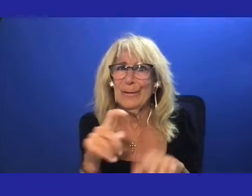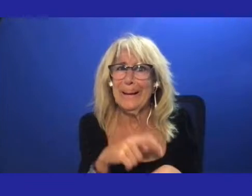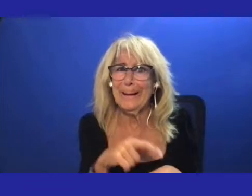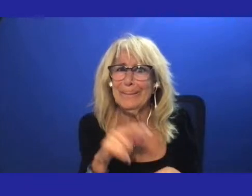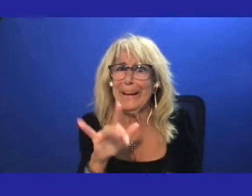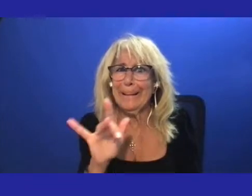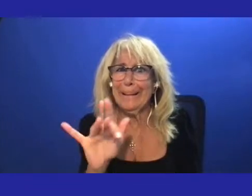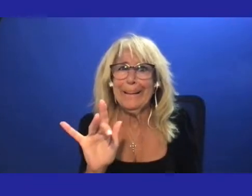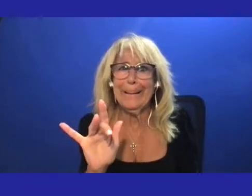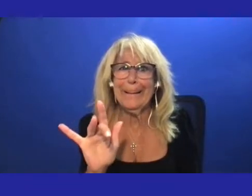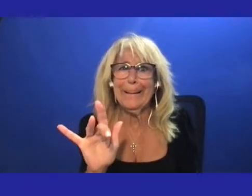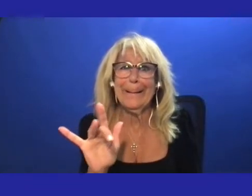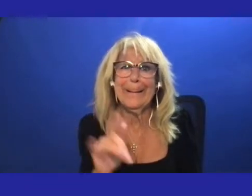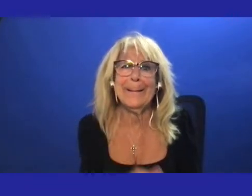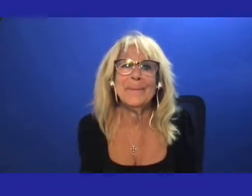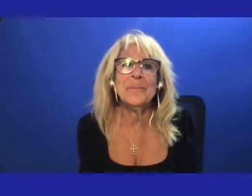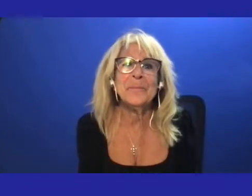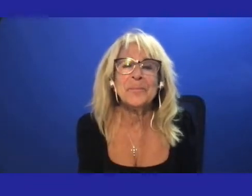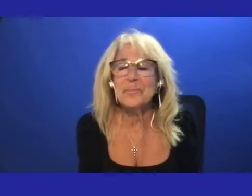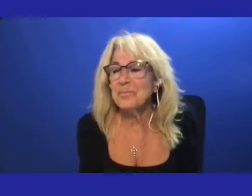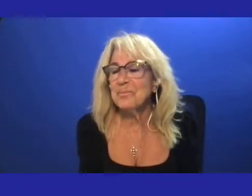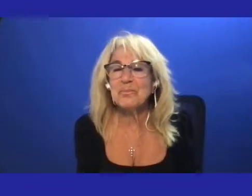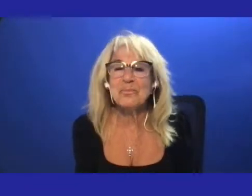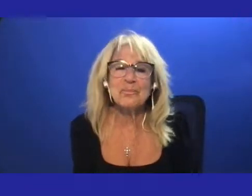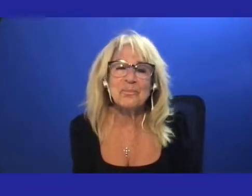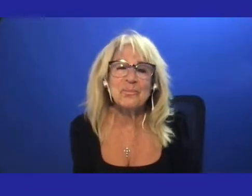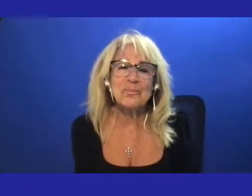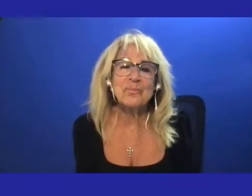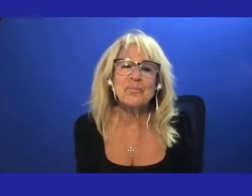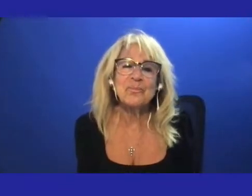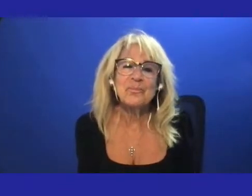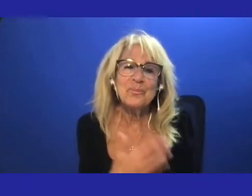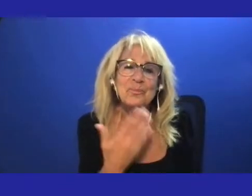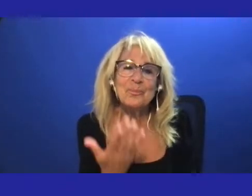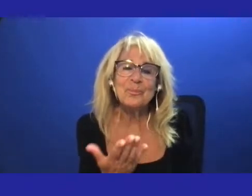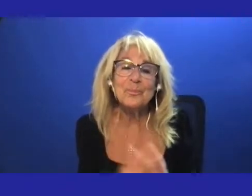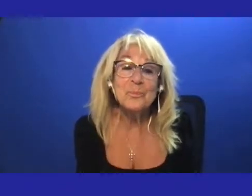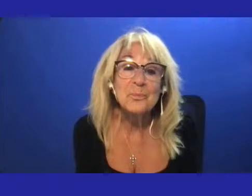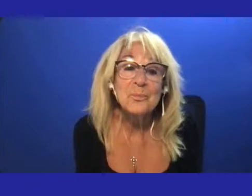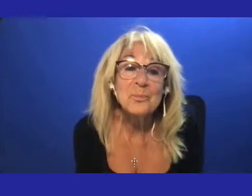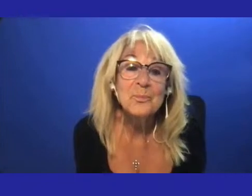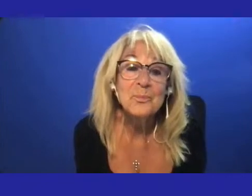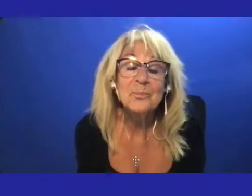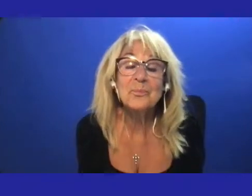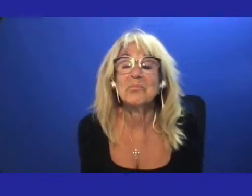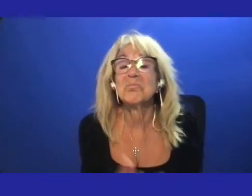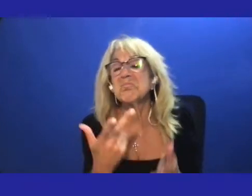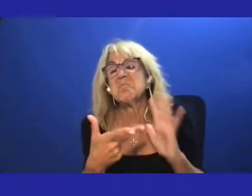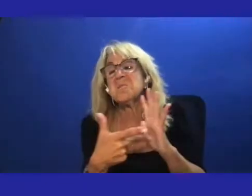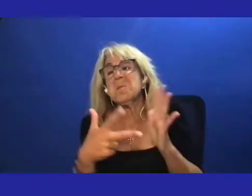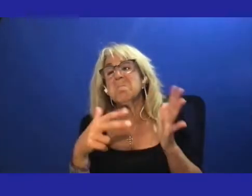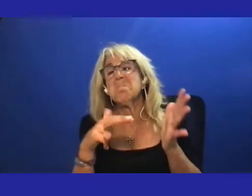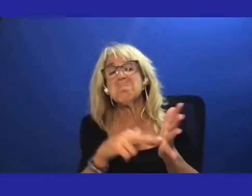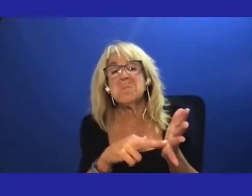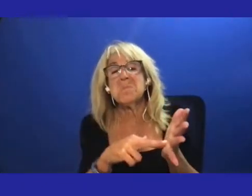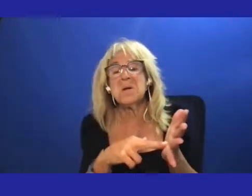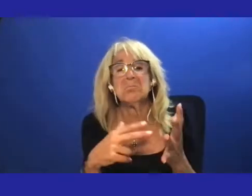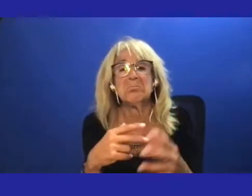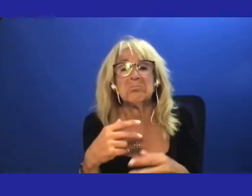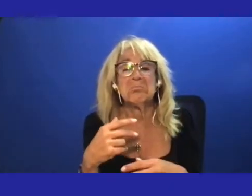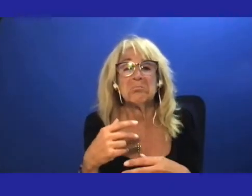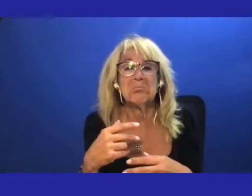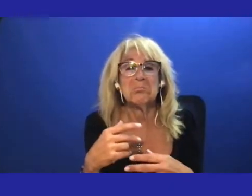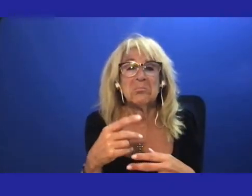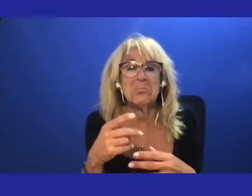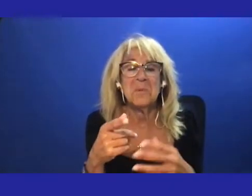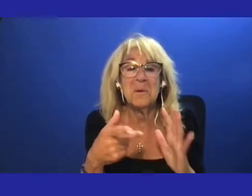ahead. Talk over it. All right. So, what is healthcare simulation? Healthcare simulation essentially is